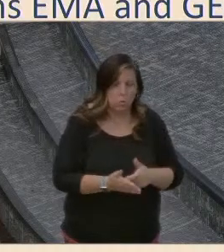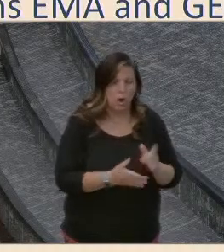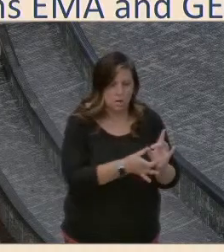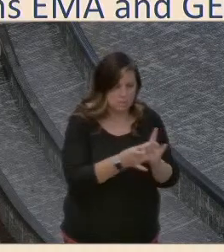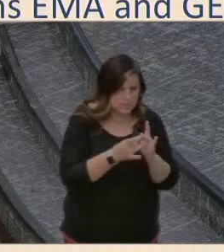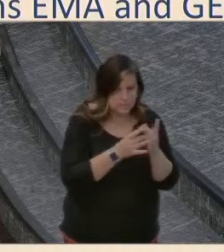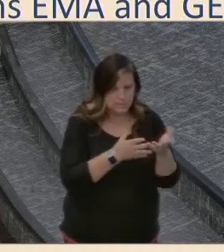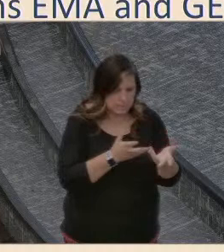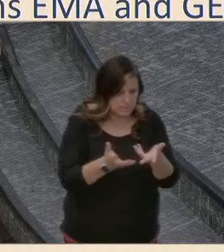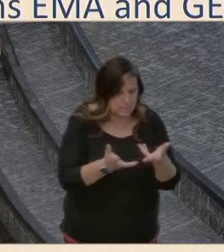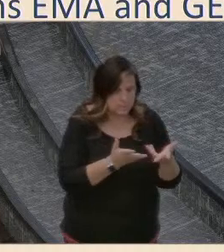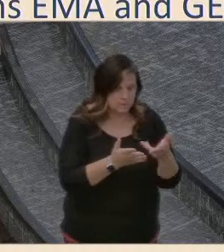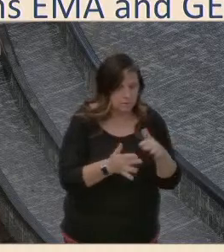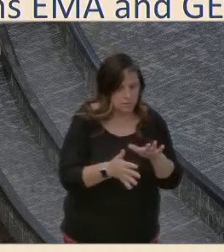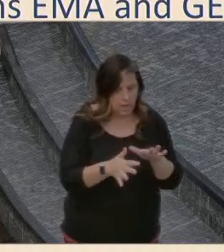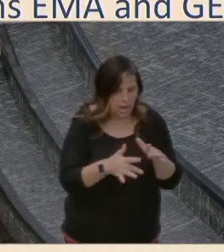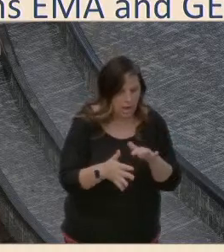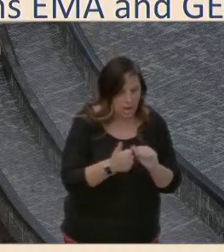folks trained up.